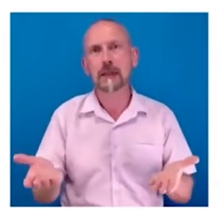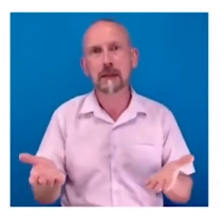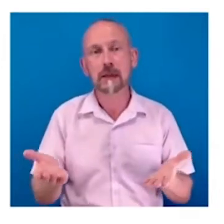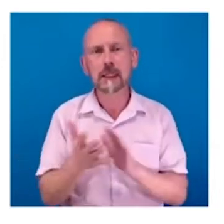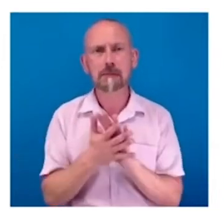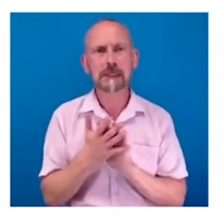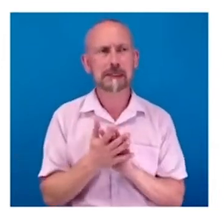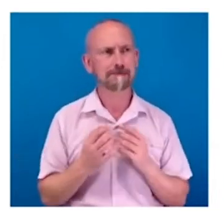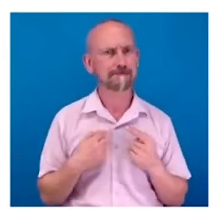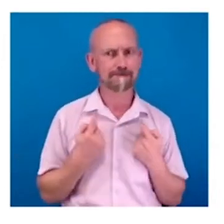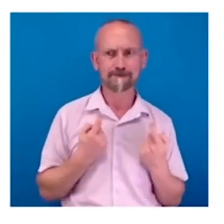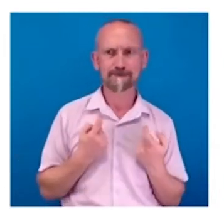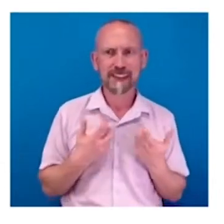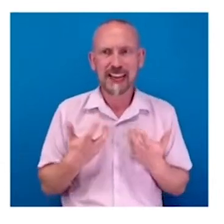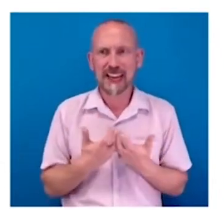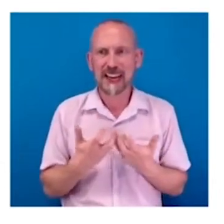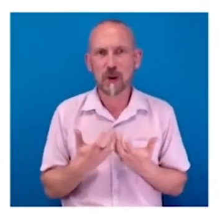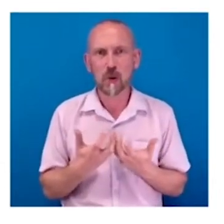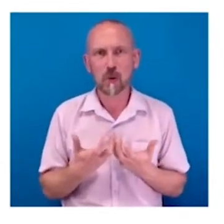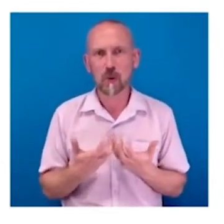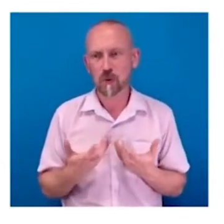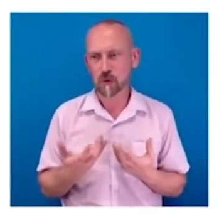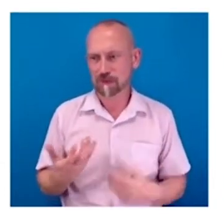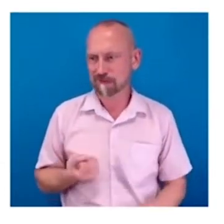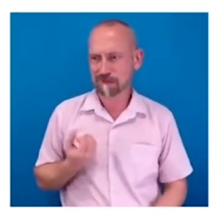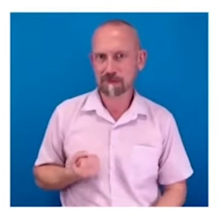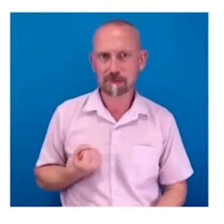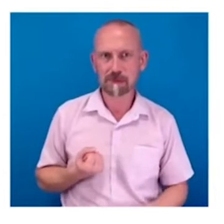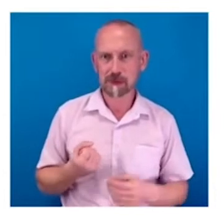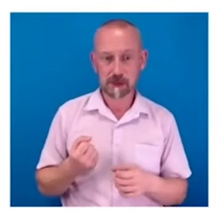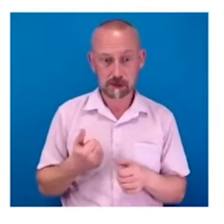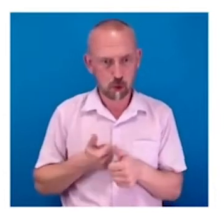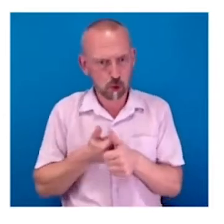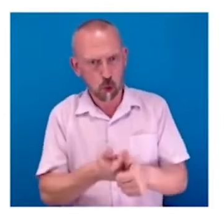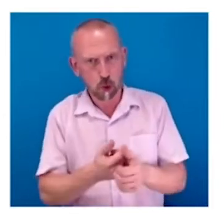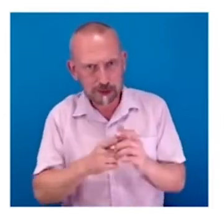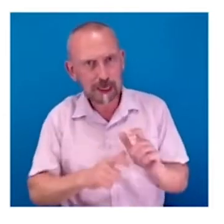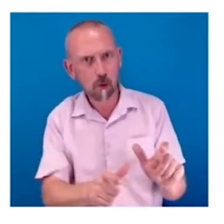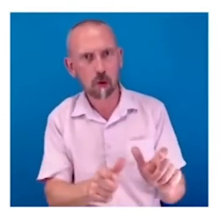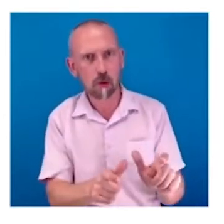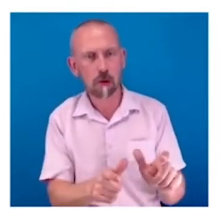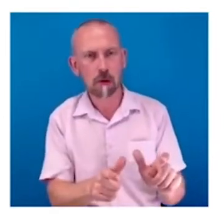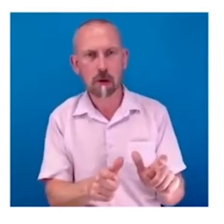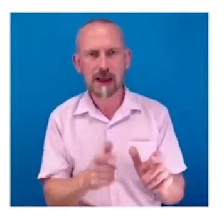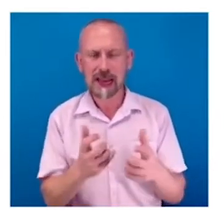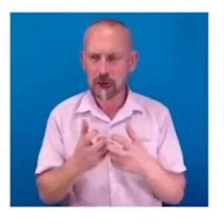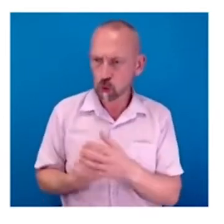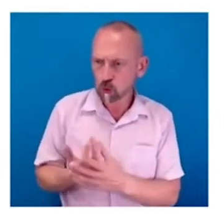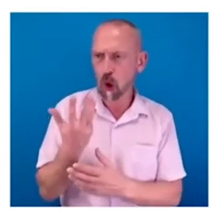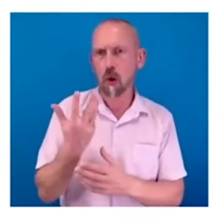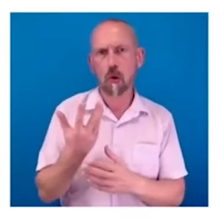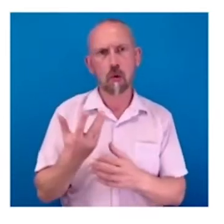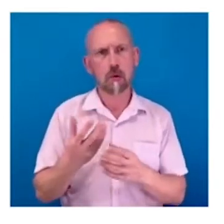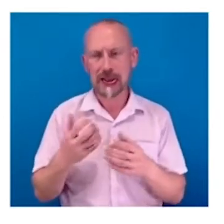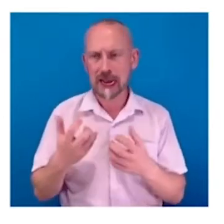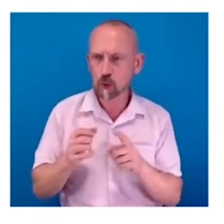figure out, how are we going to make this into a sustainable thing? How are we able to grow, provide a quality service and all these things without charging our